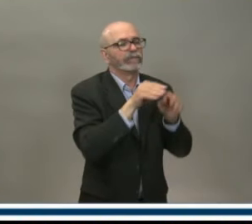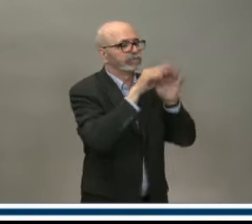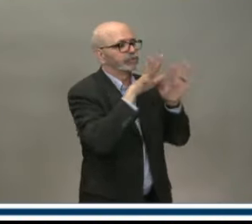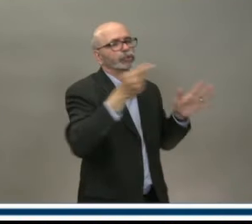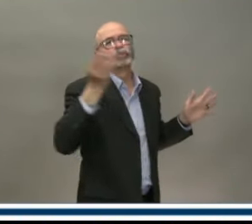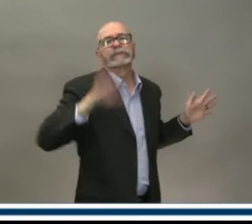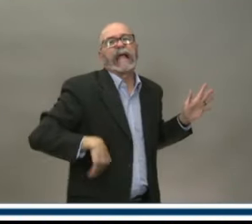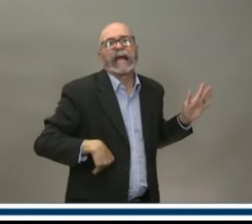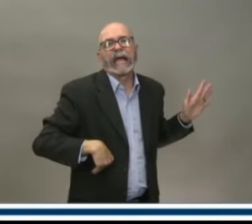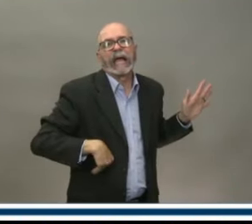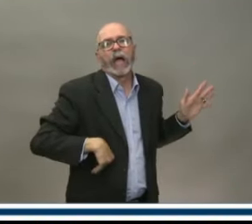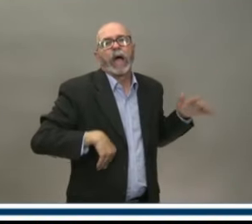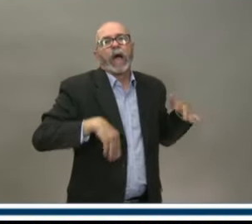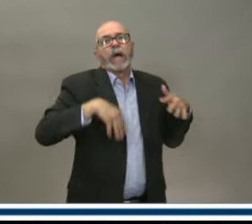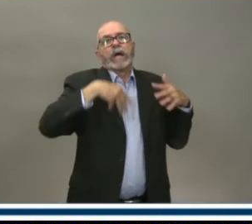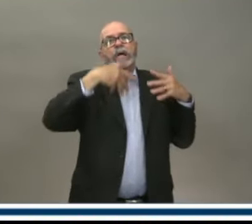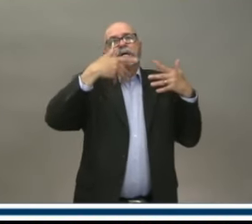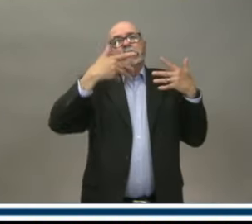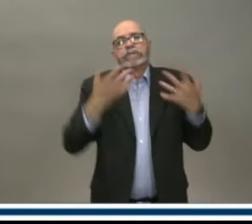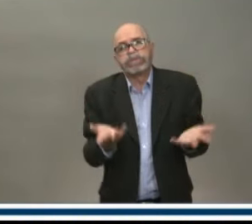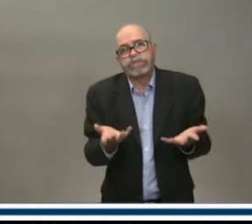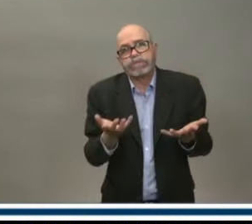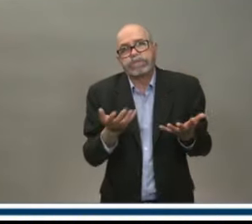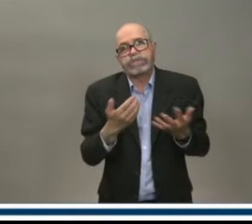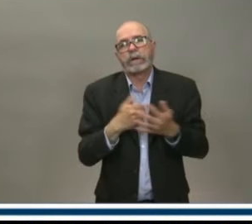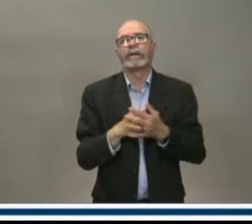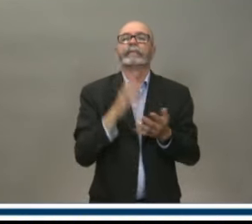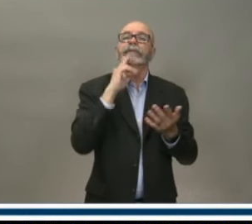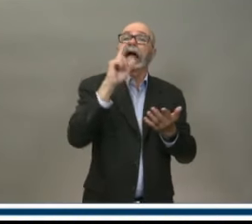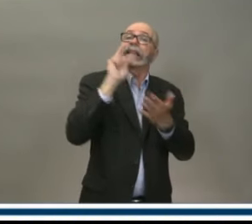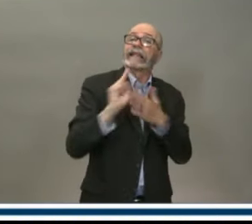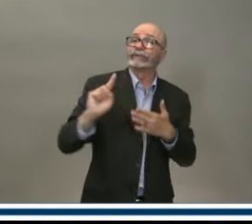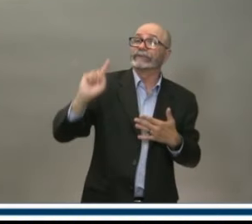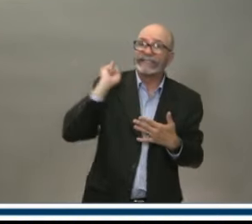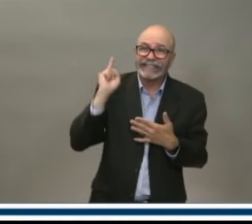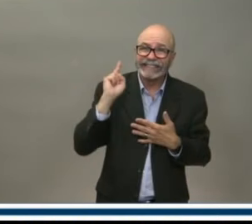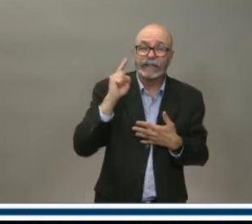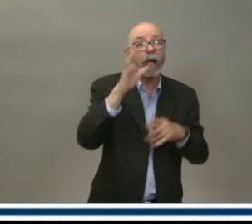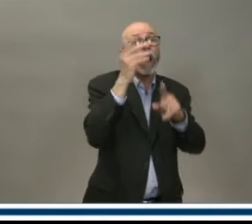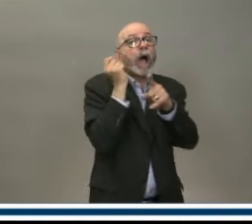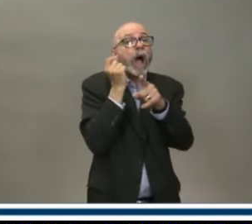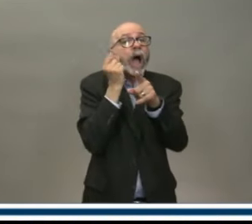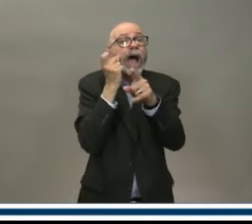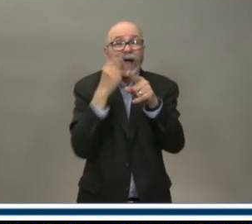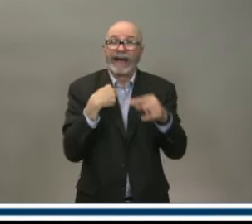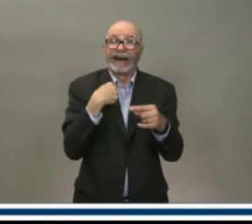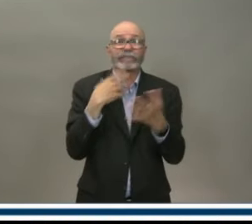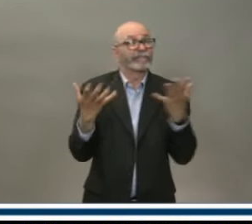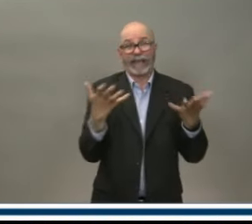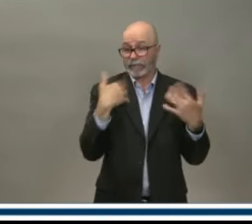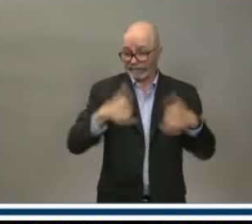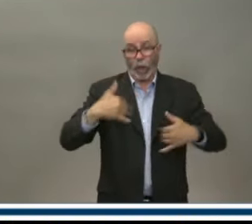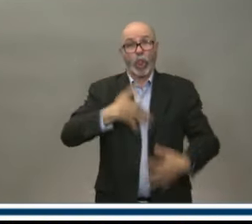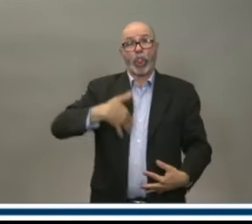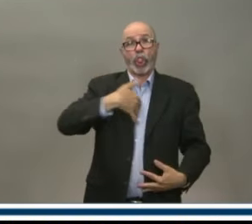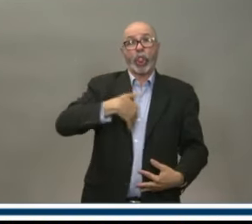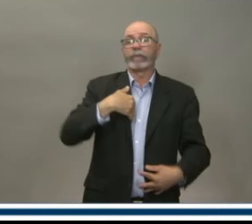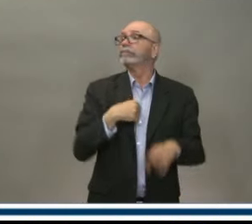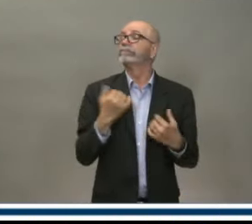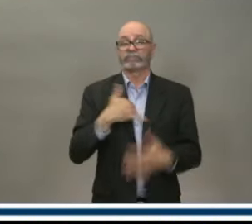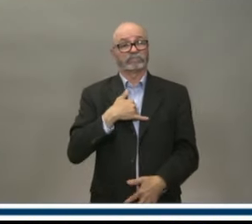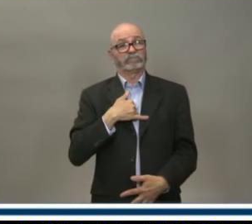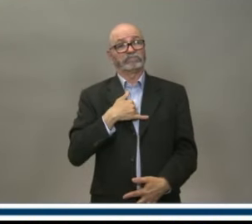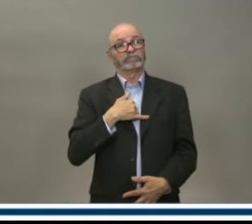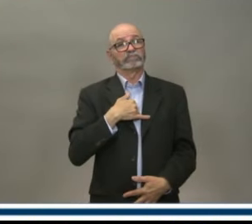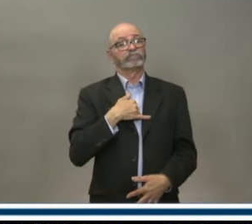if you look at the 1 to 2 week incubation period, it took that time, and then all of a sudden there was a surge of a